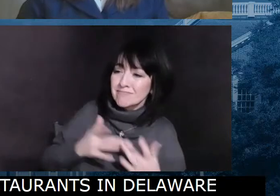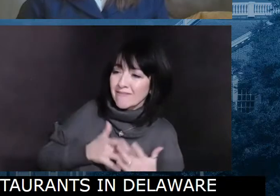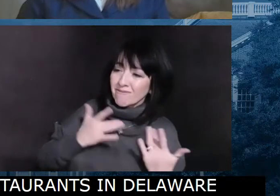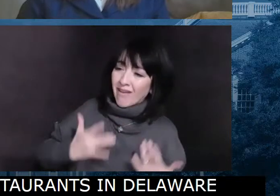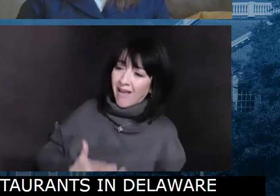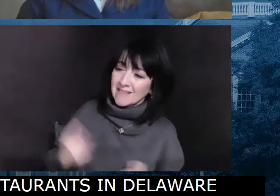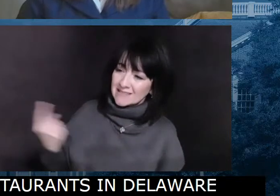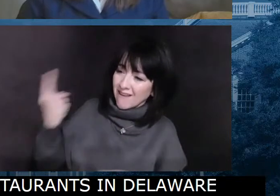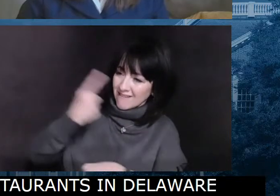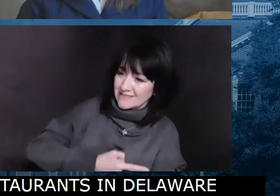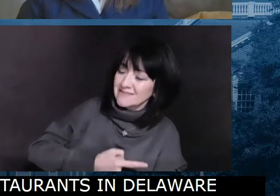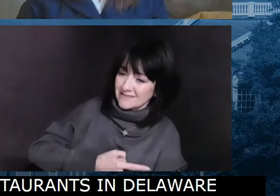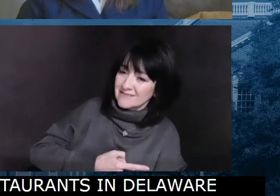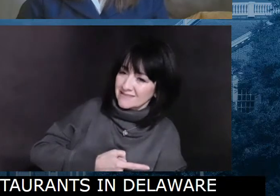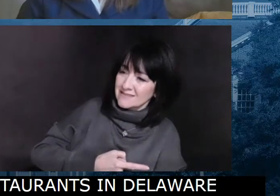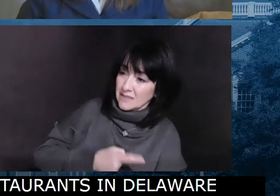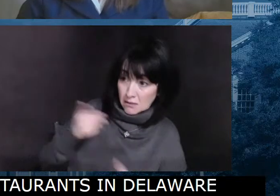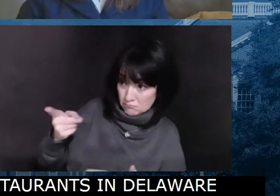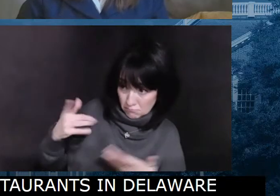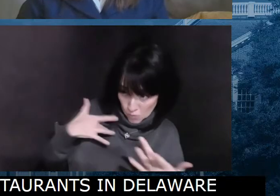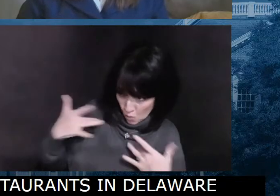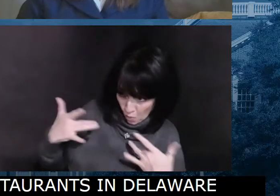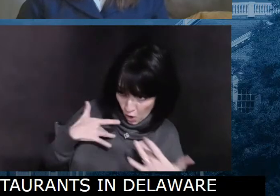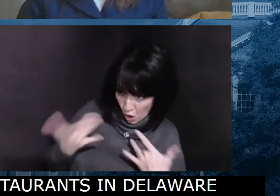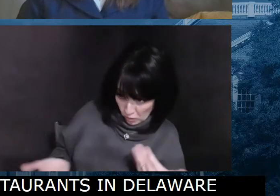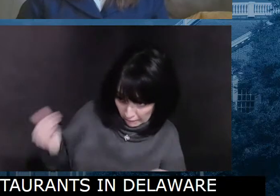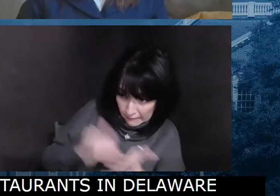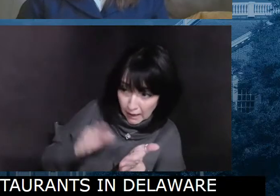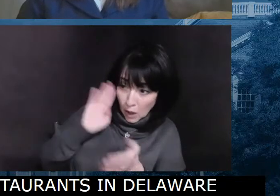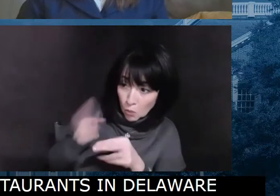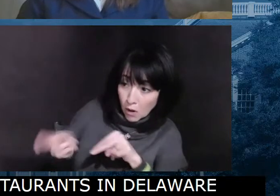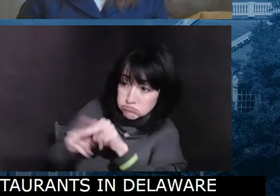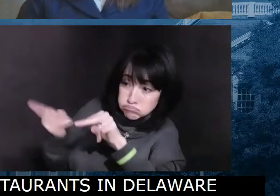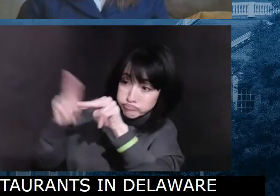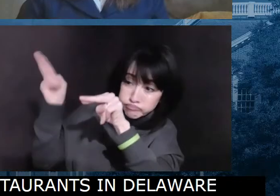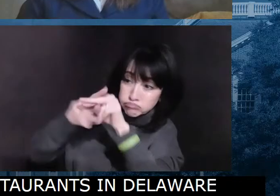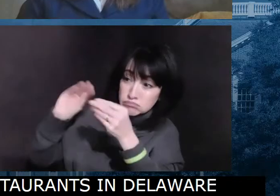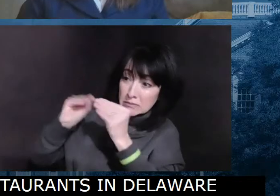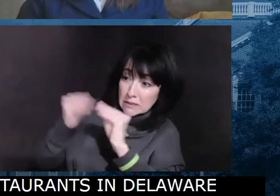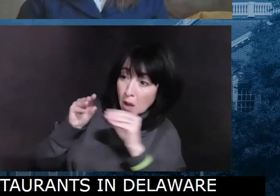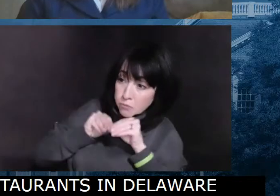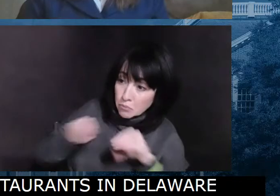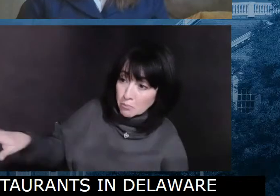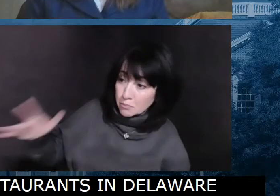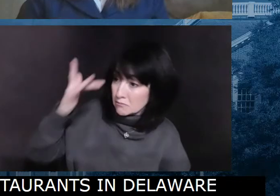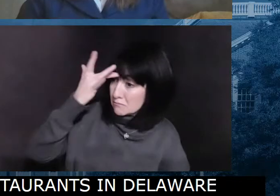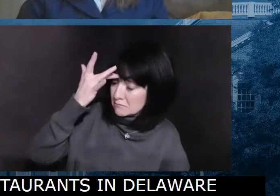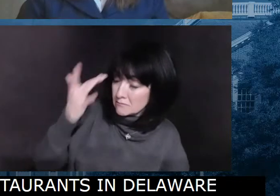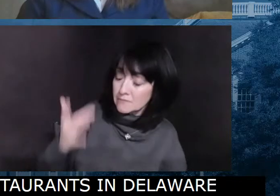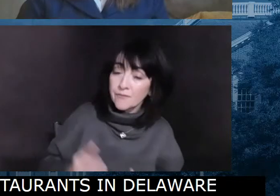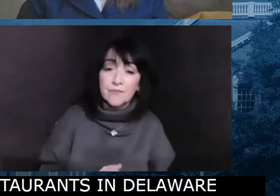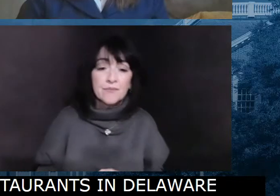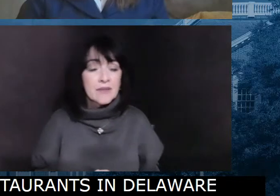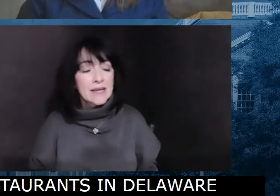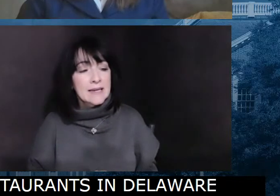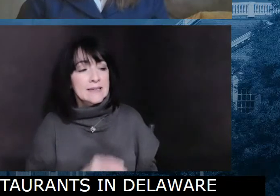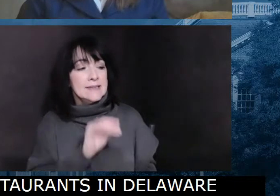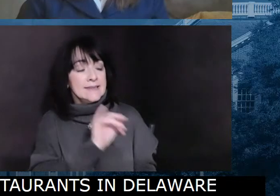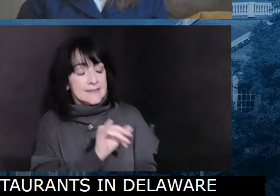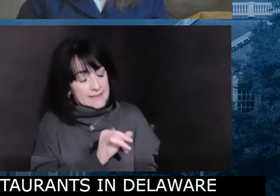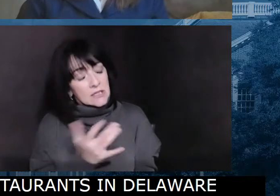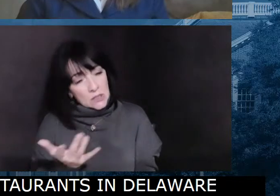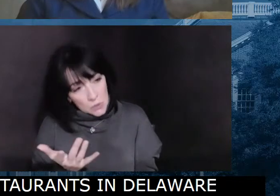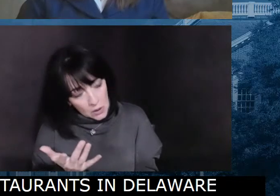Well, we're always worried about the increase in cases brought on by kind of inappropriate